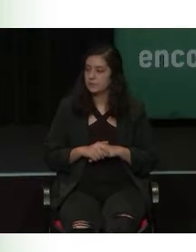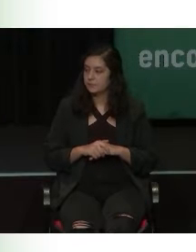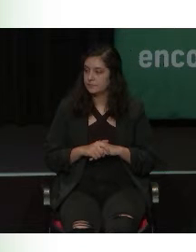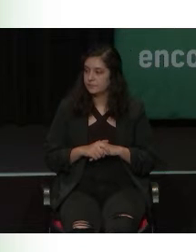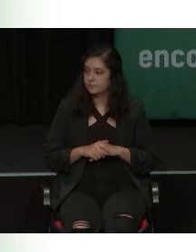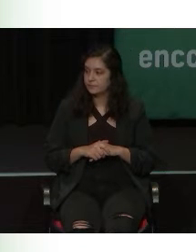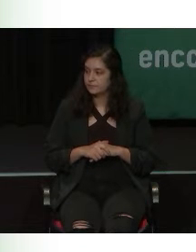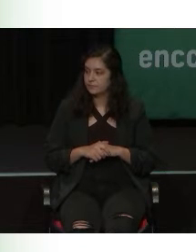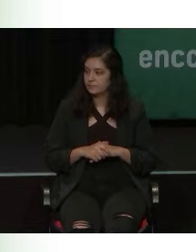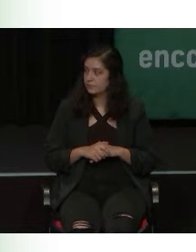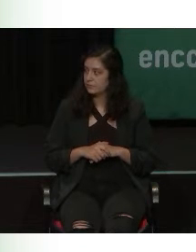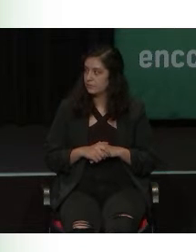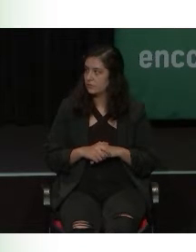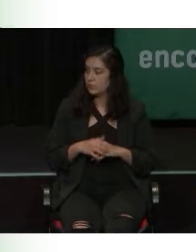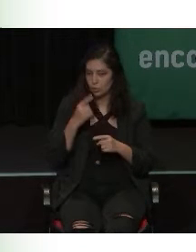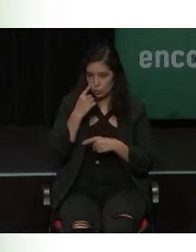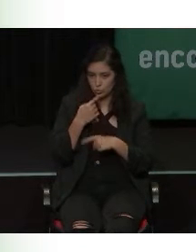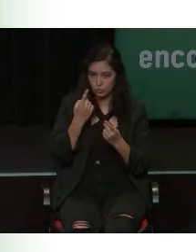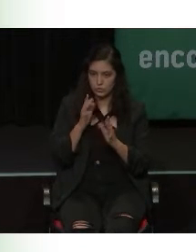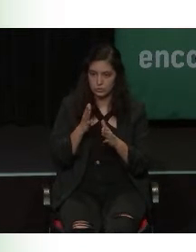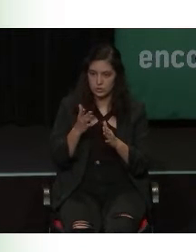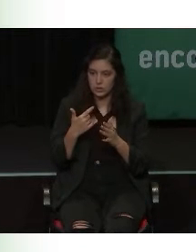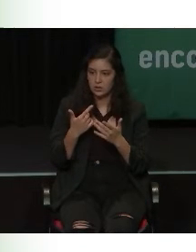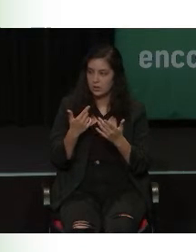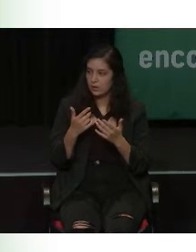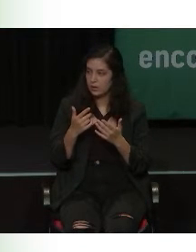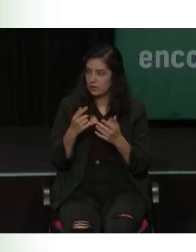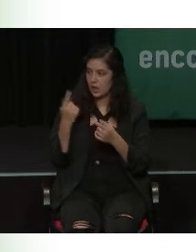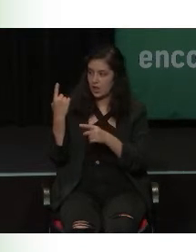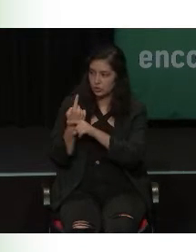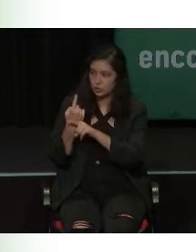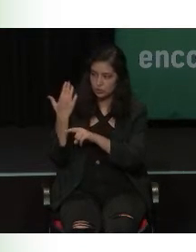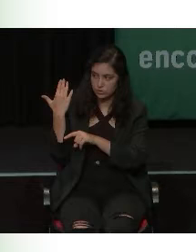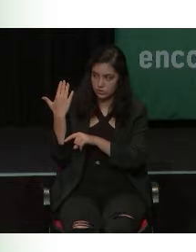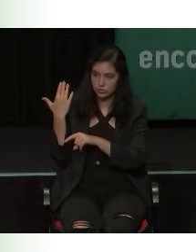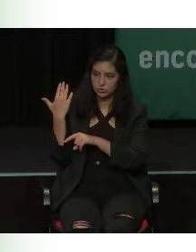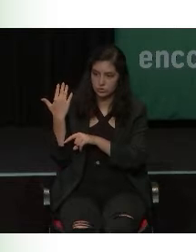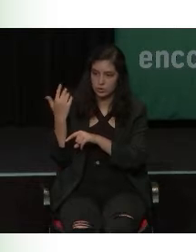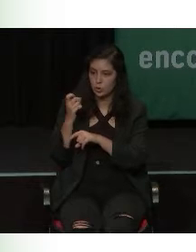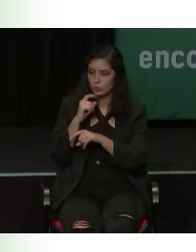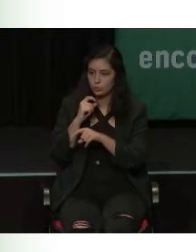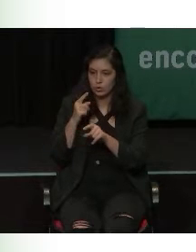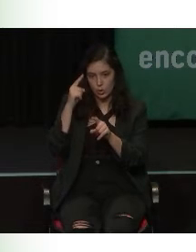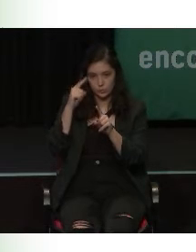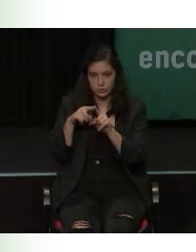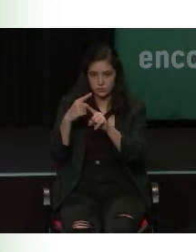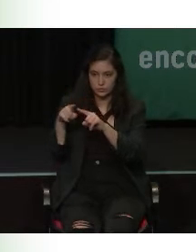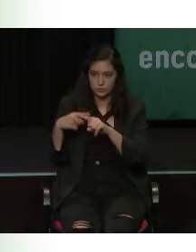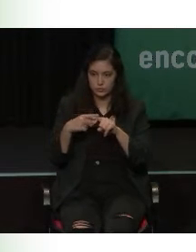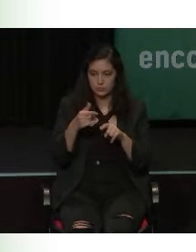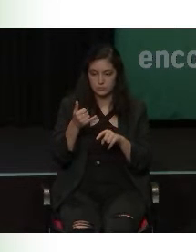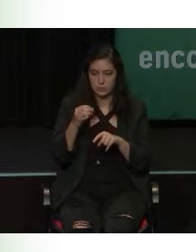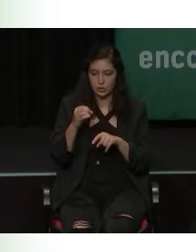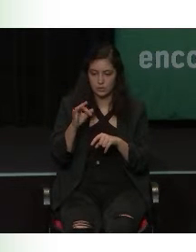químicos. Our group already demonstrated that phytochemicals can have multi-targets on